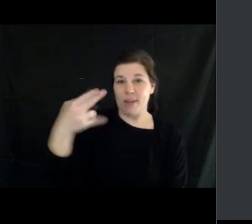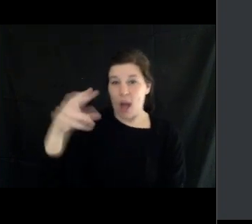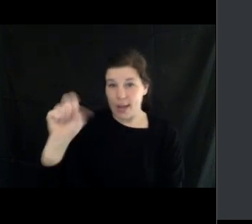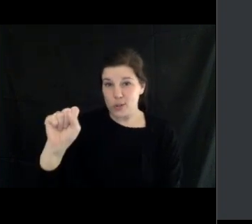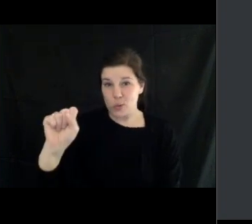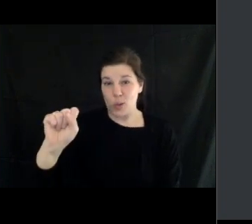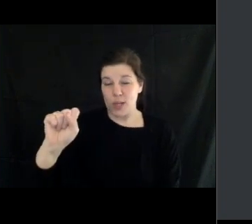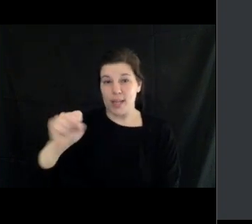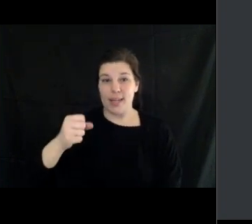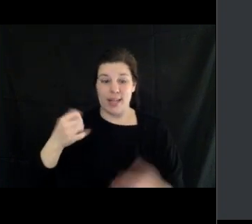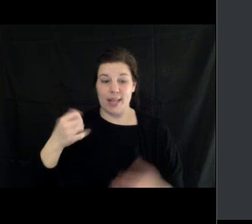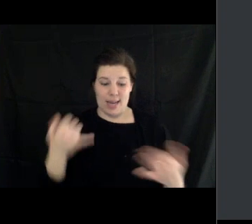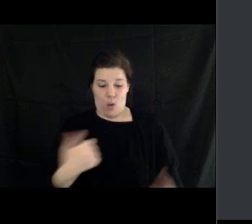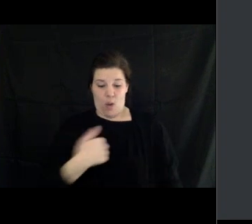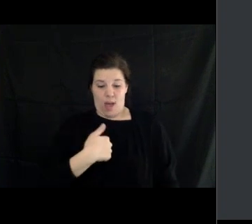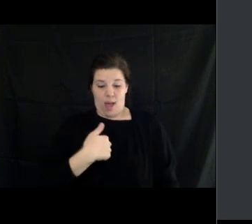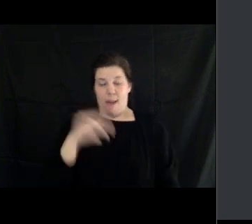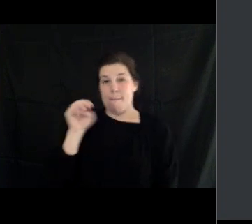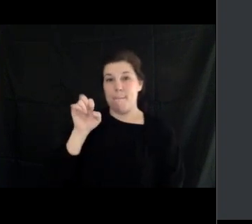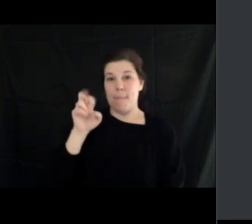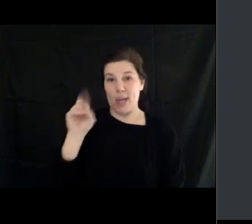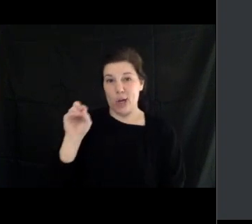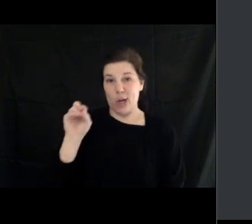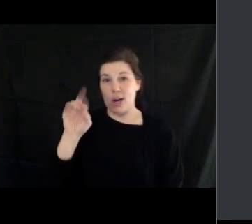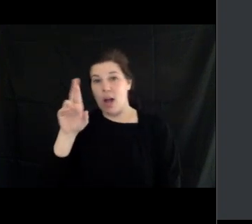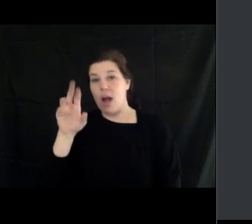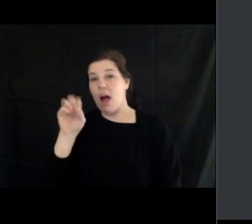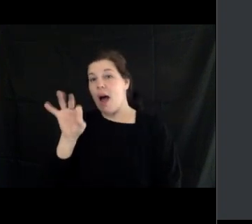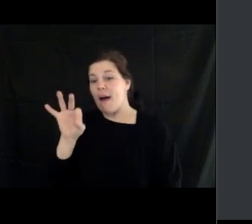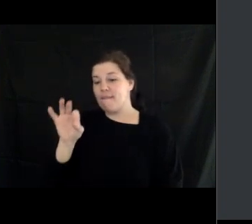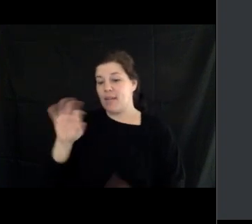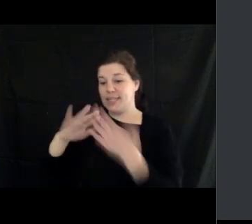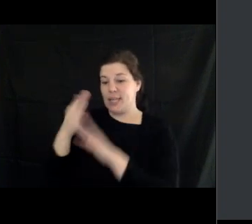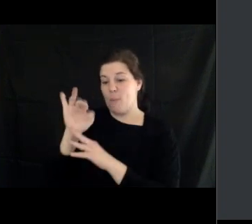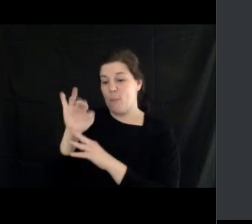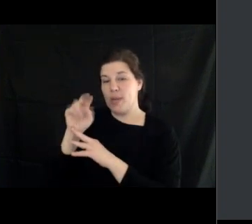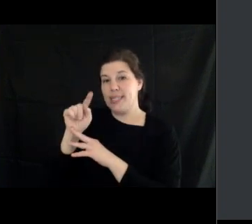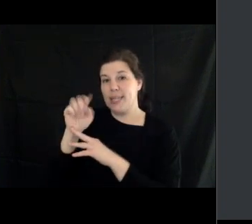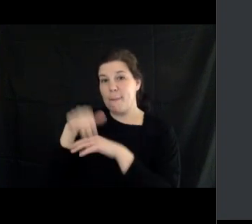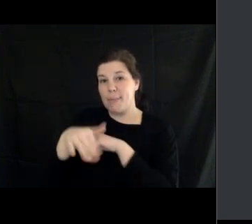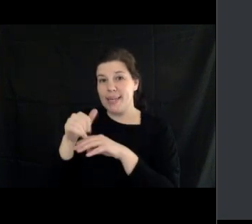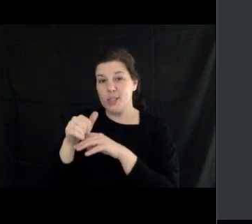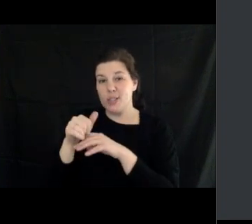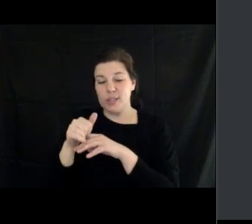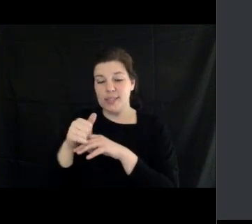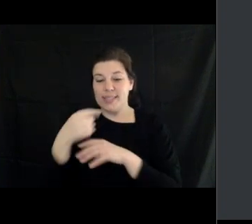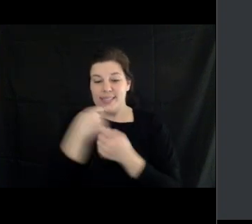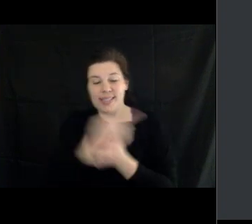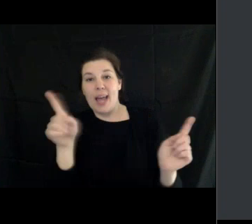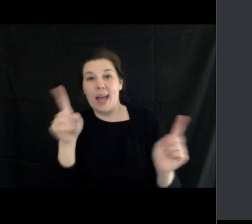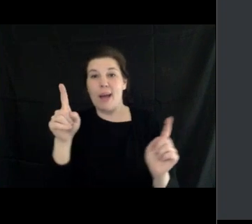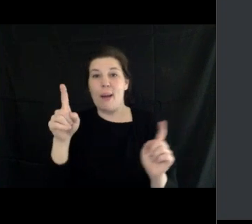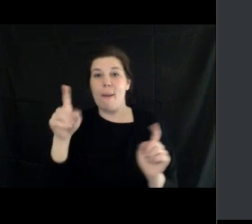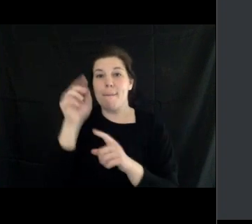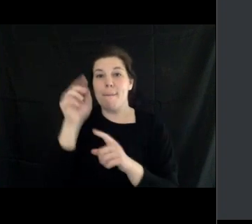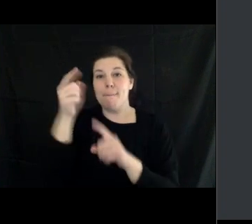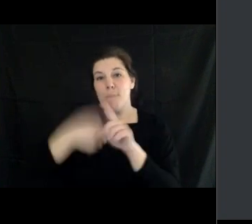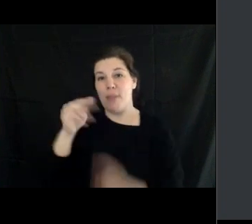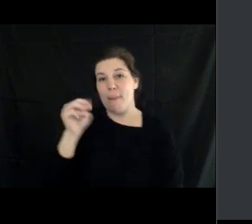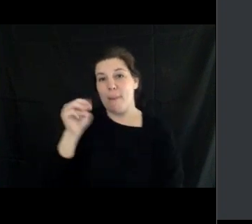I, Ty Pensurga, Mayor of the City of Boynton Beach, Florida, do hereby proclaim the month of May 2022 as National